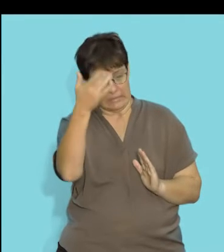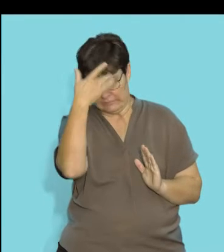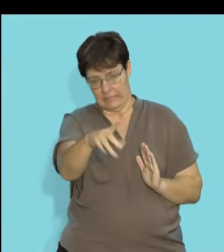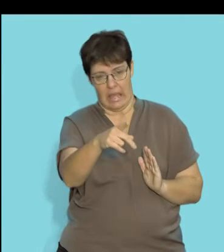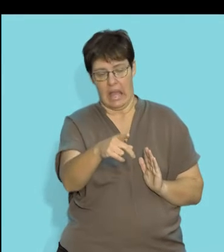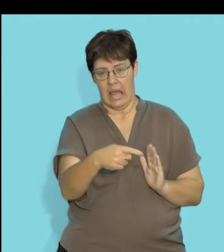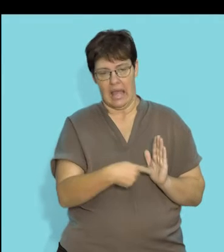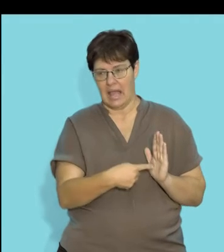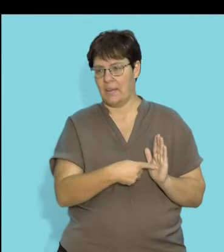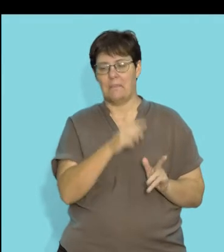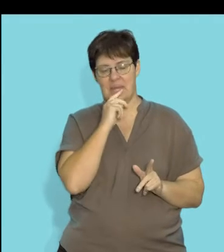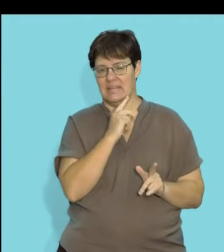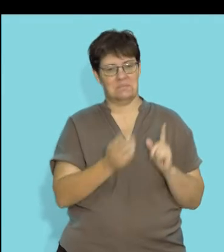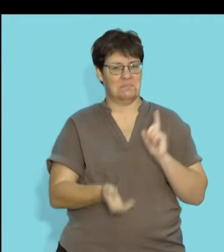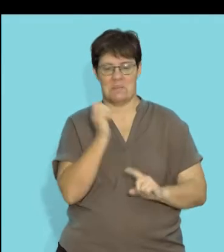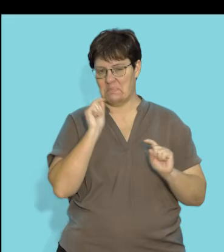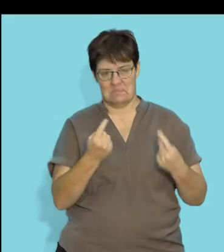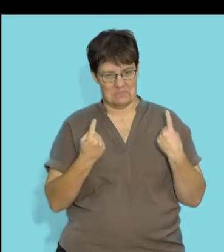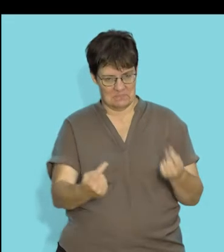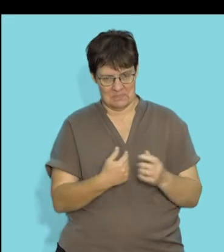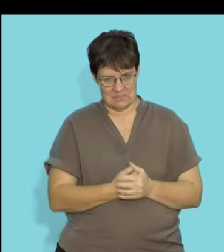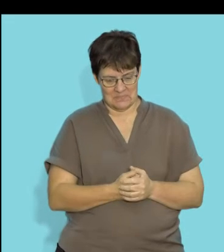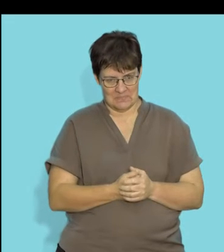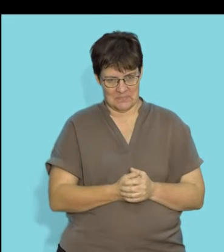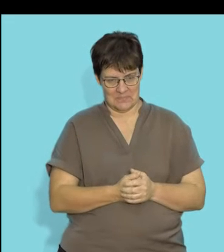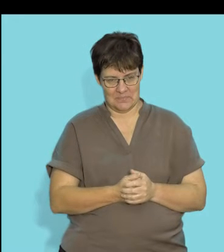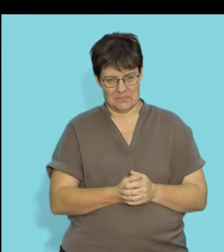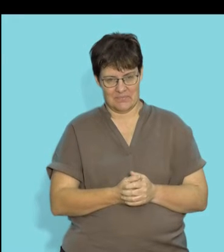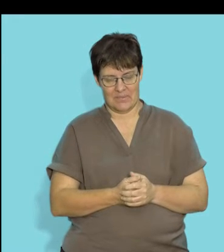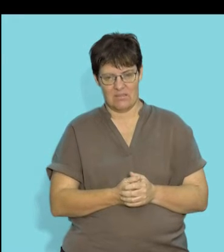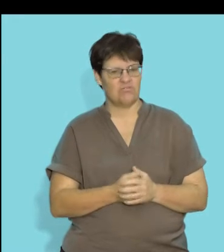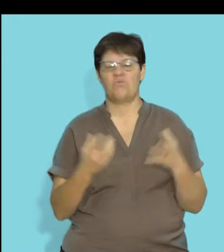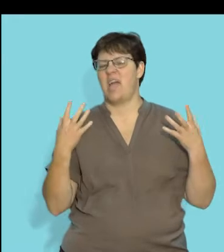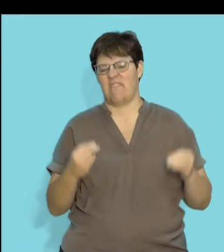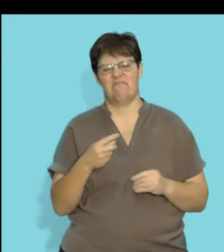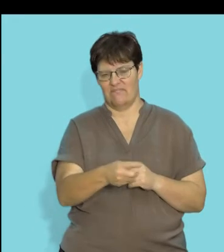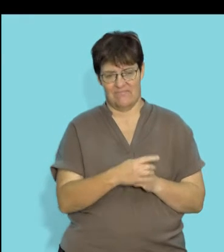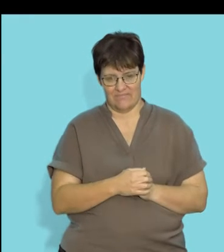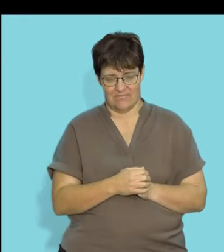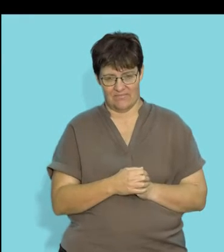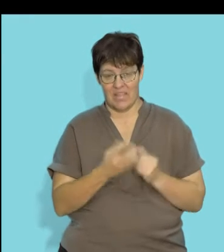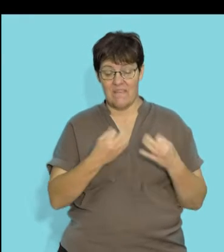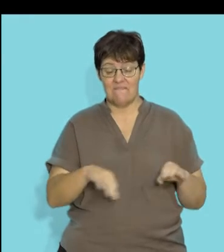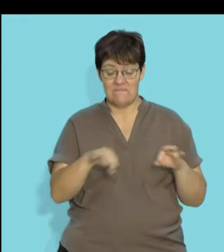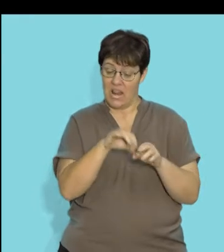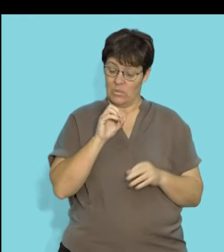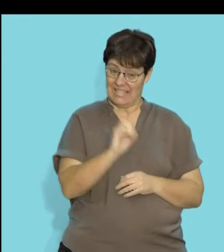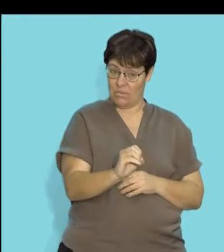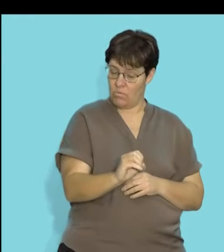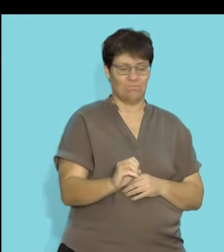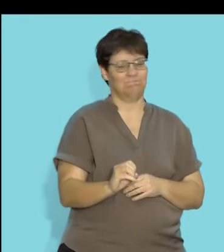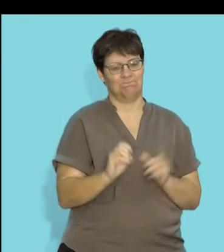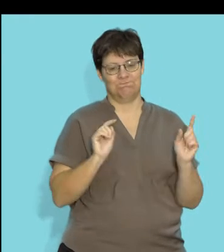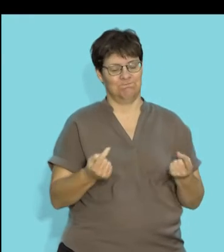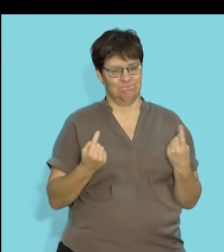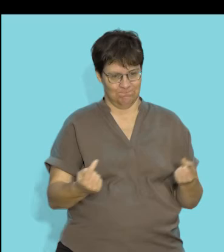is very smart, but this is actually undefined. So this doesn't, we don't have a value of